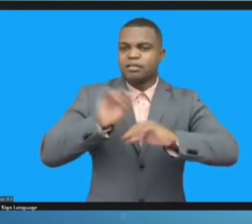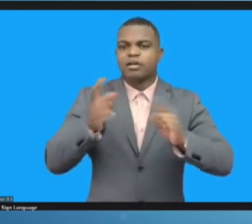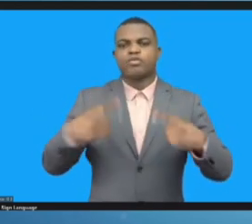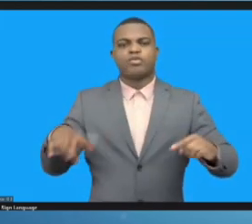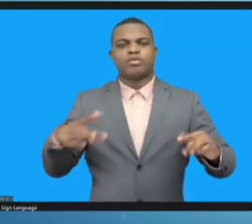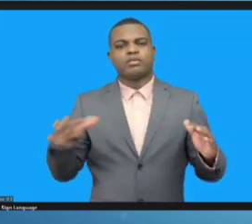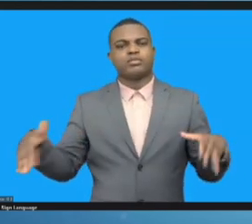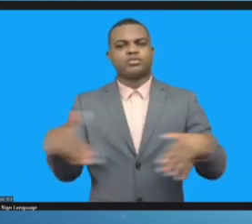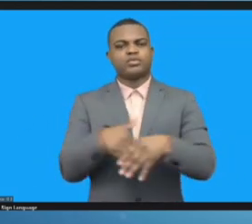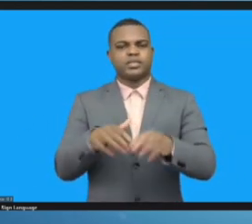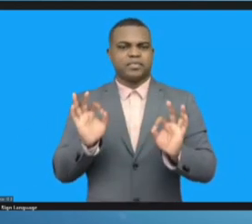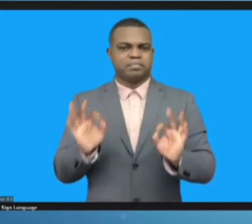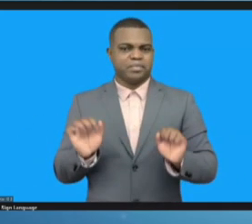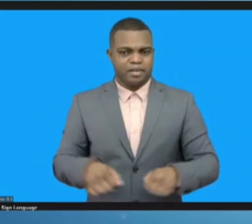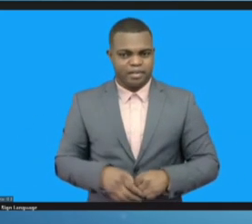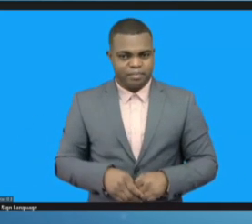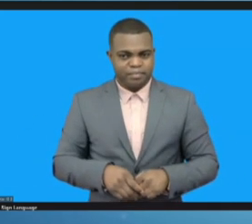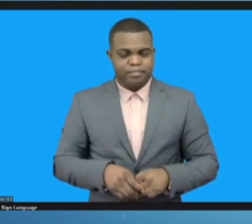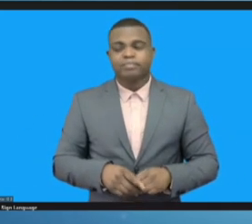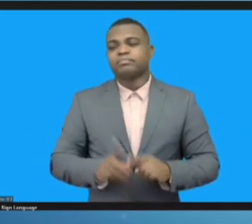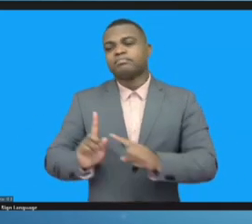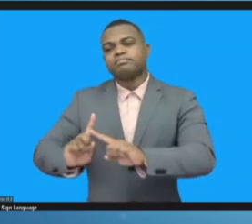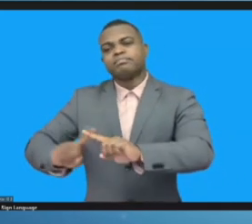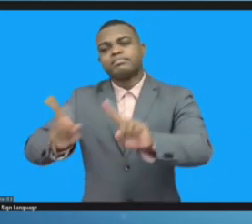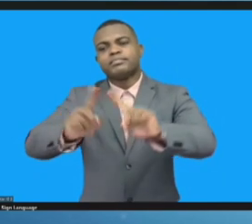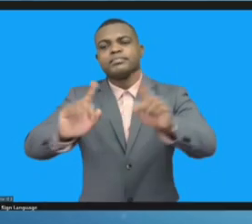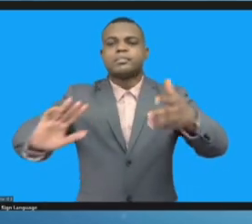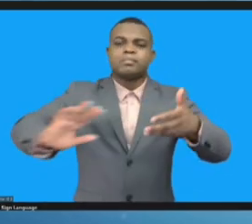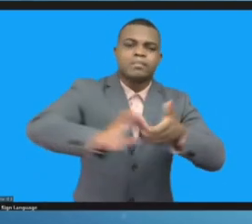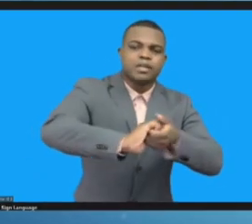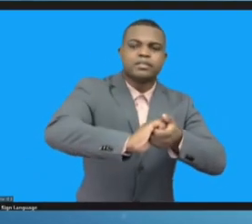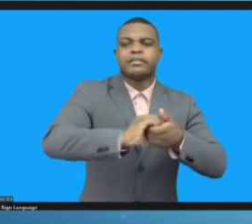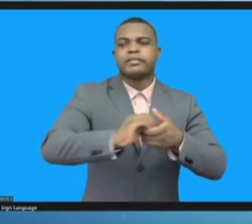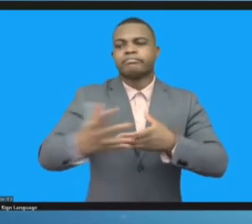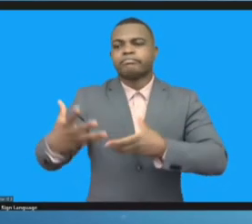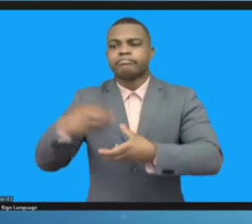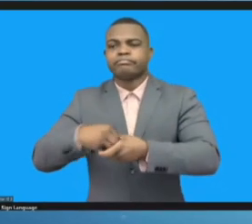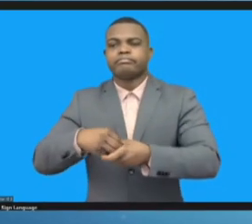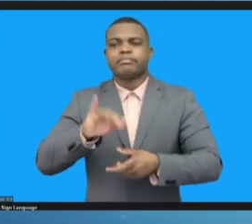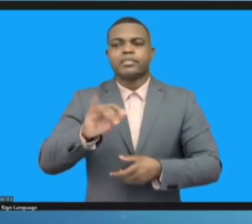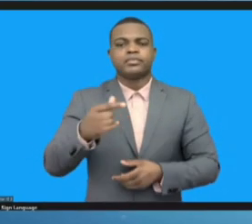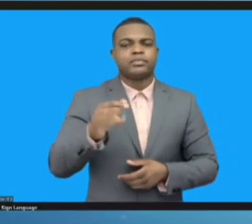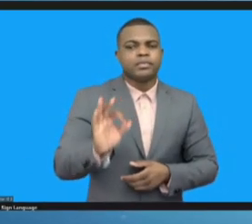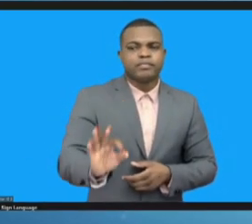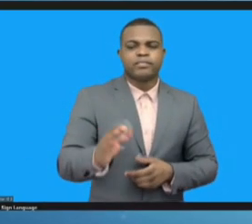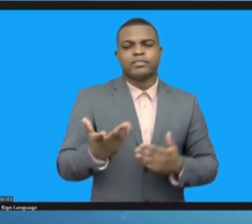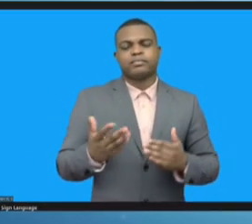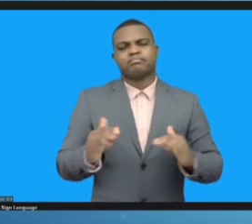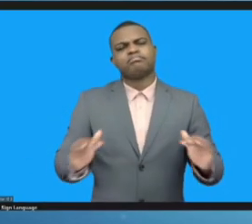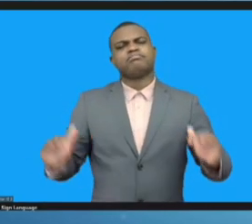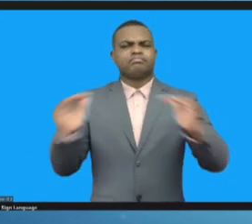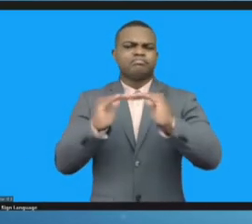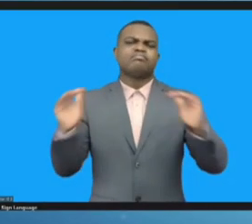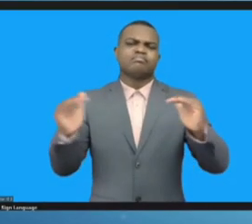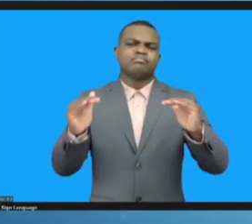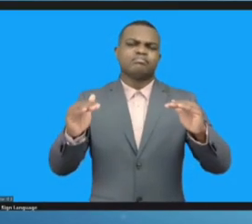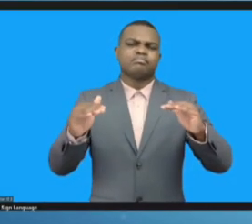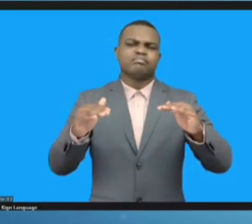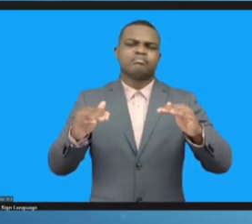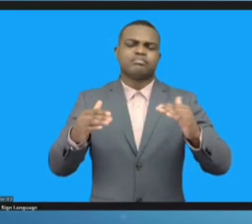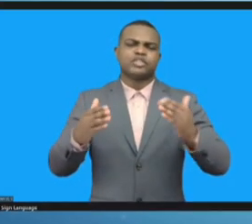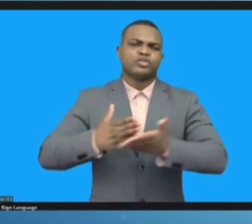high level playing field for sharing policy solutions, best practices and